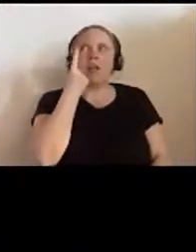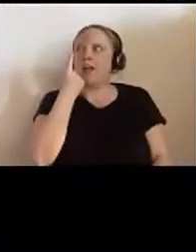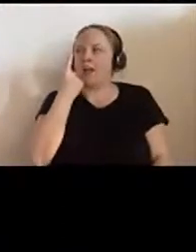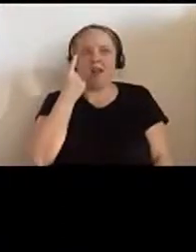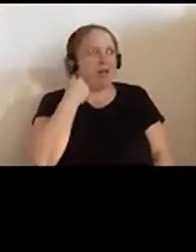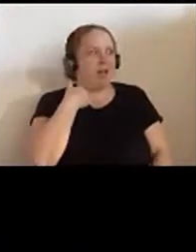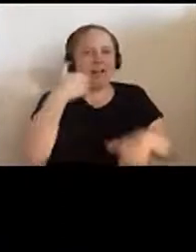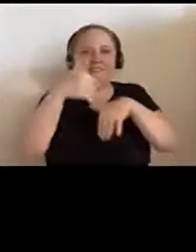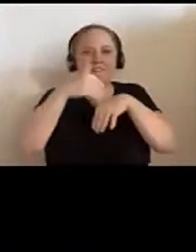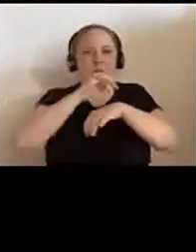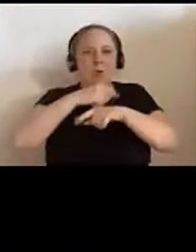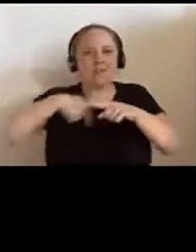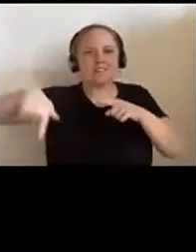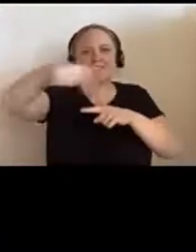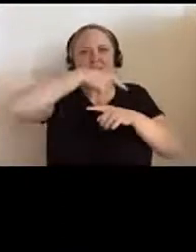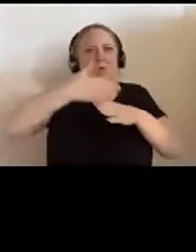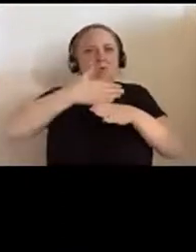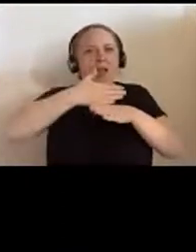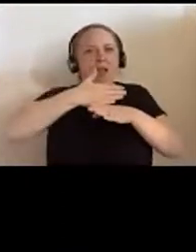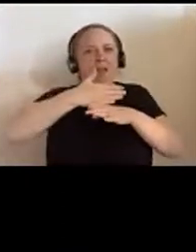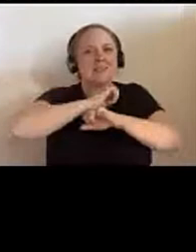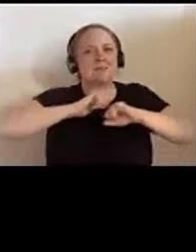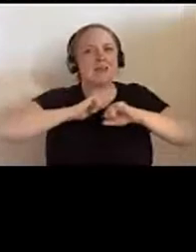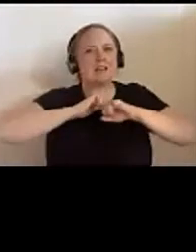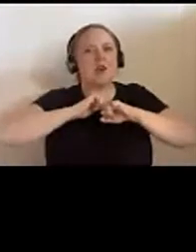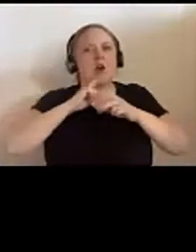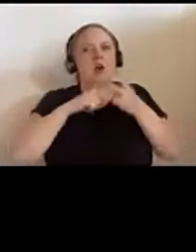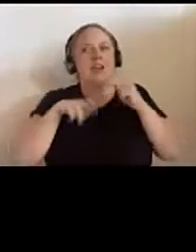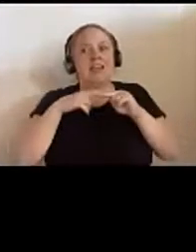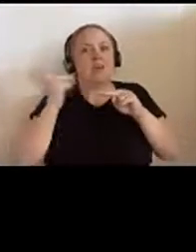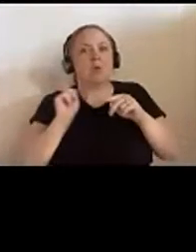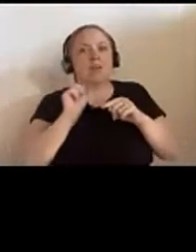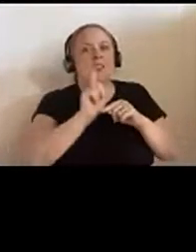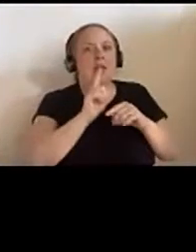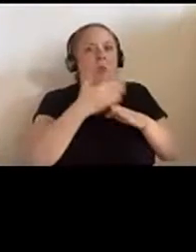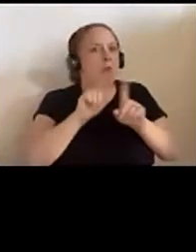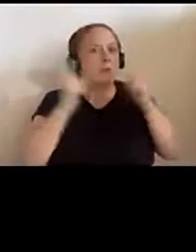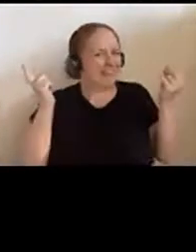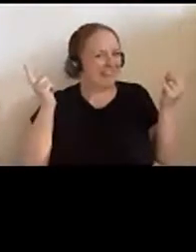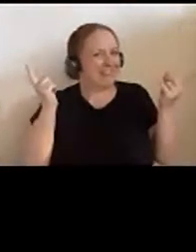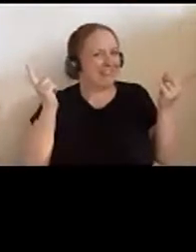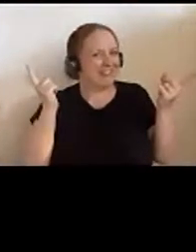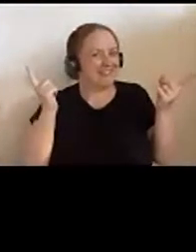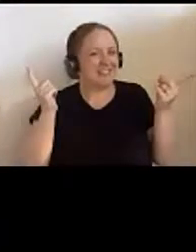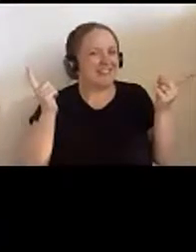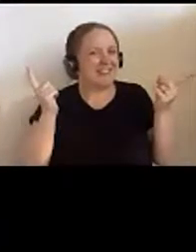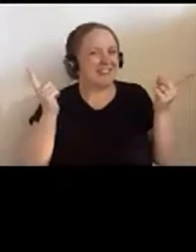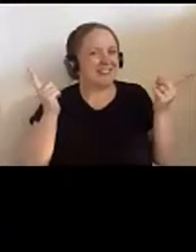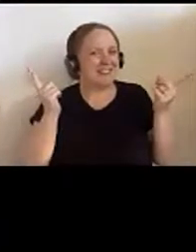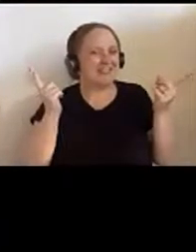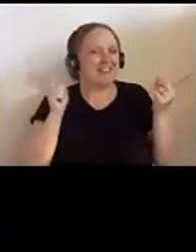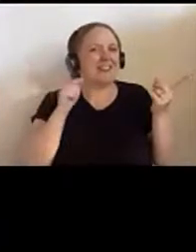in a space, or recognize that if they were absent, the work wouldn't be the same. And so from a practical point of